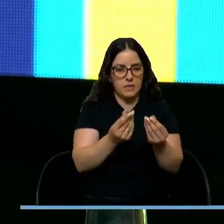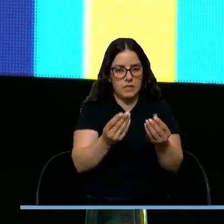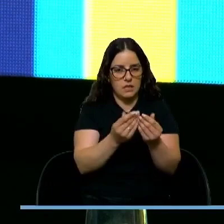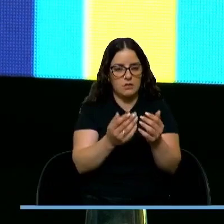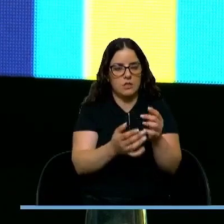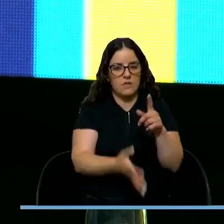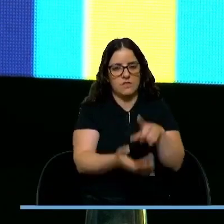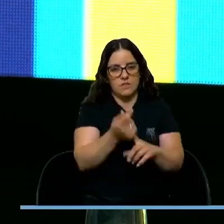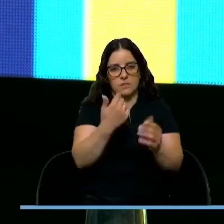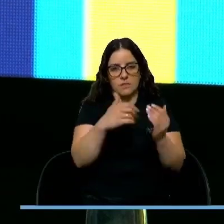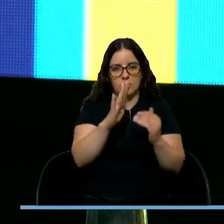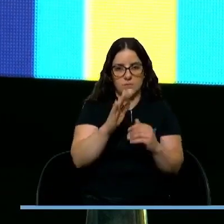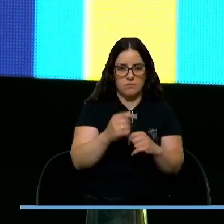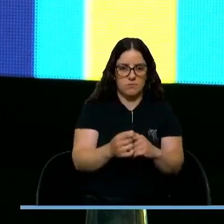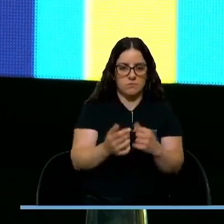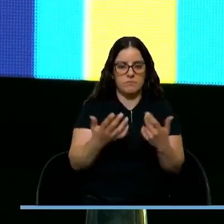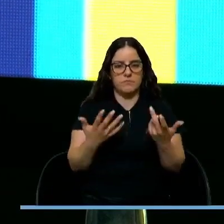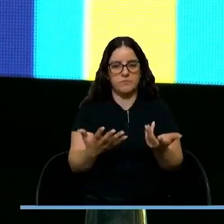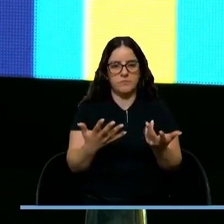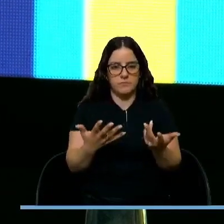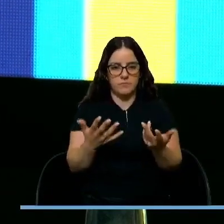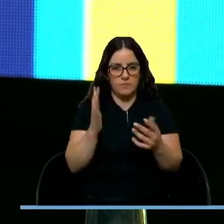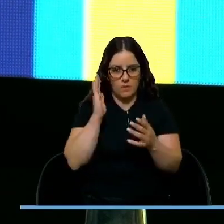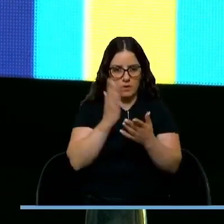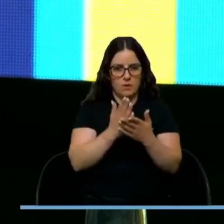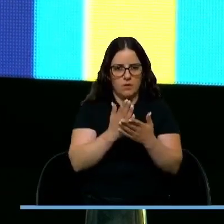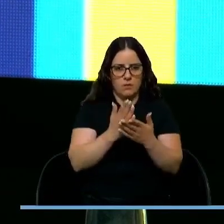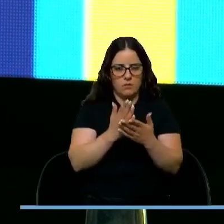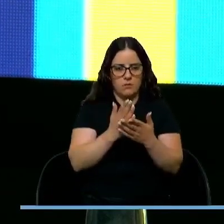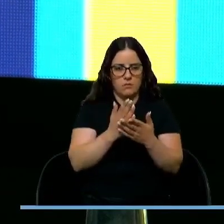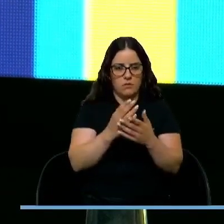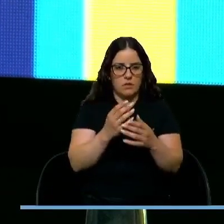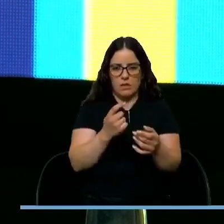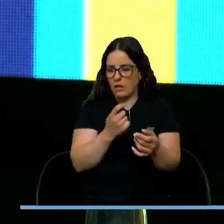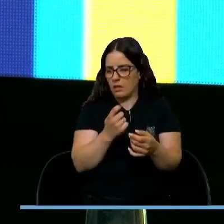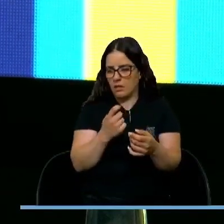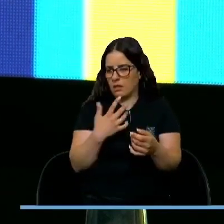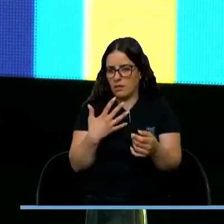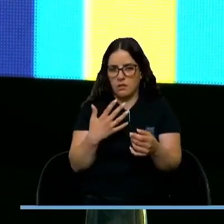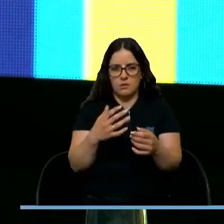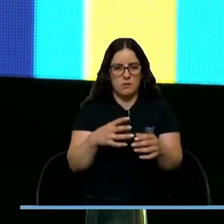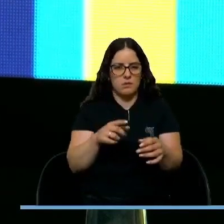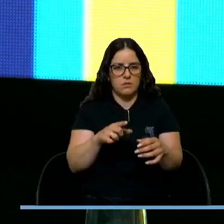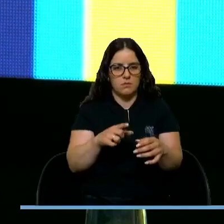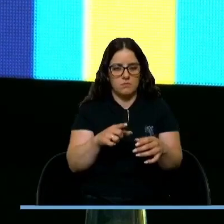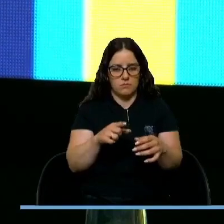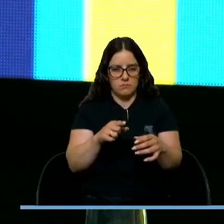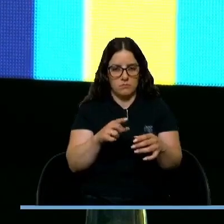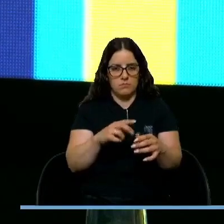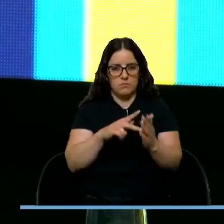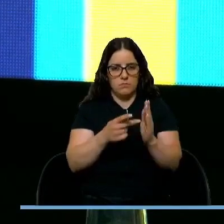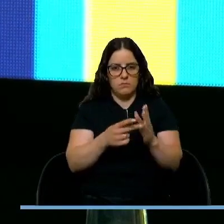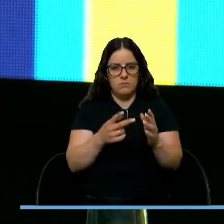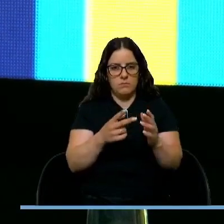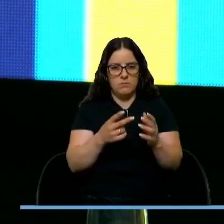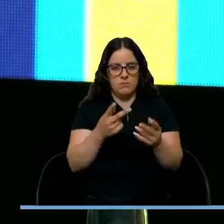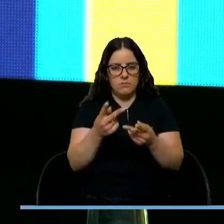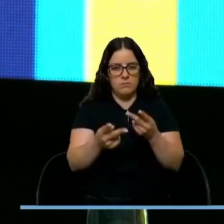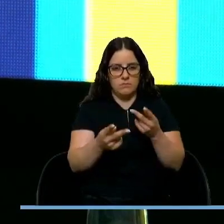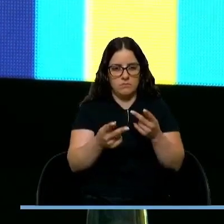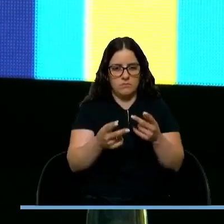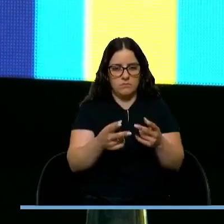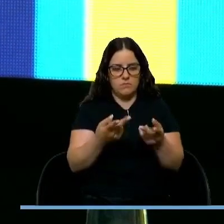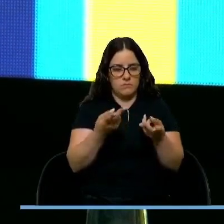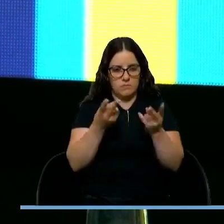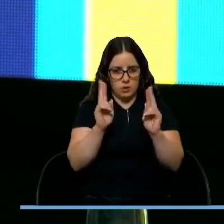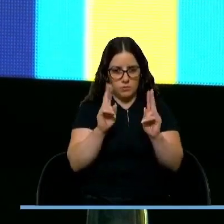today, latest technology available, like for like comparison, is around between 30 and